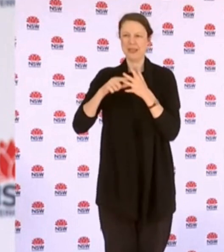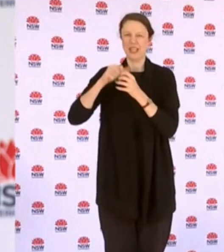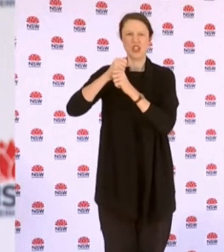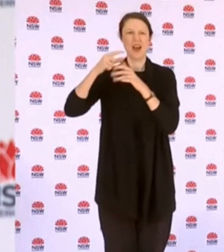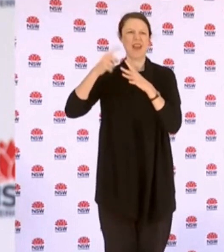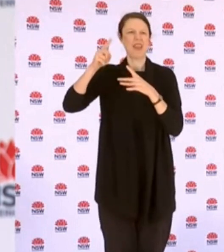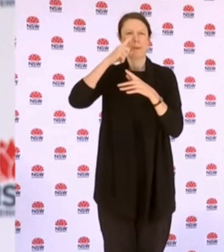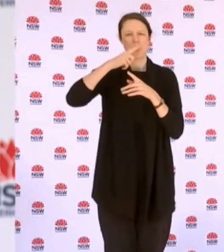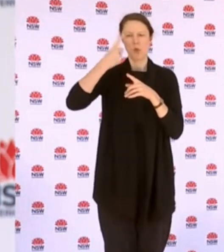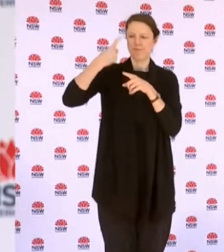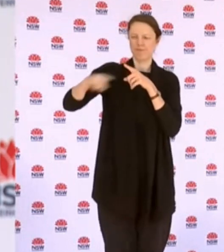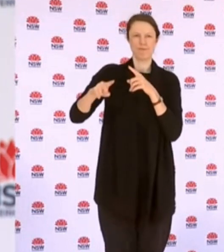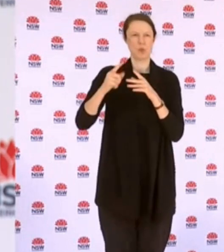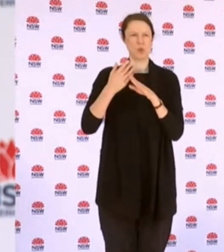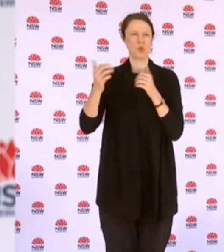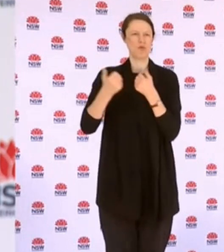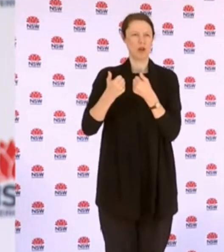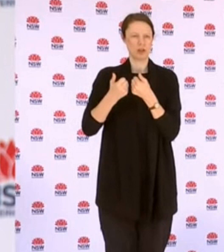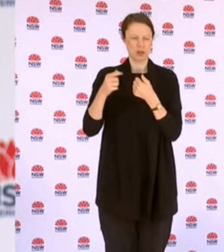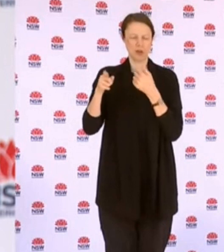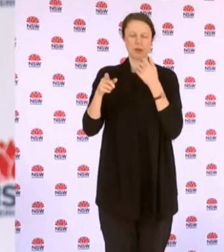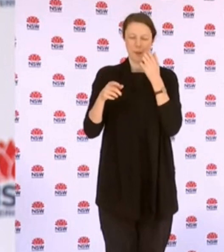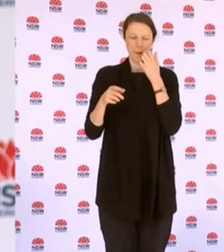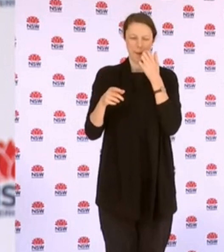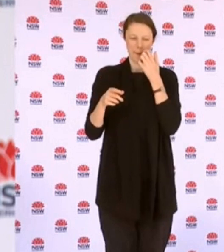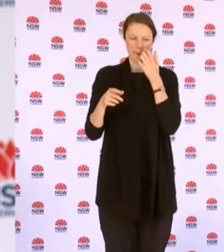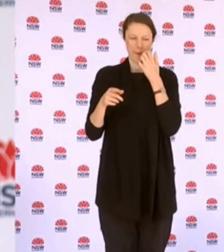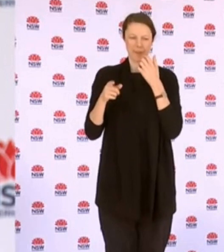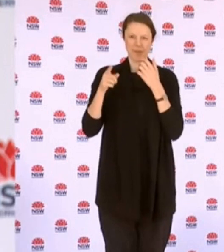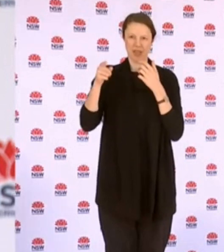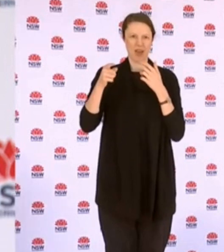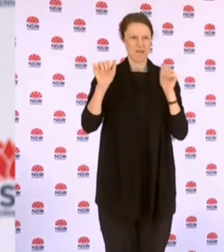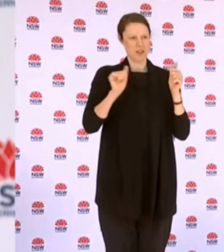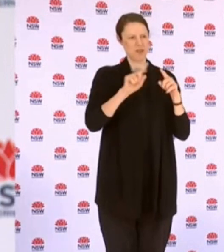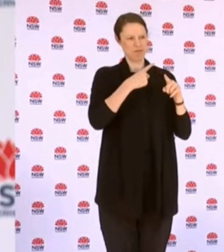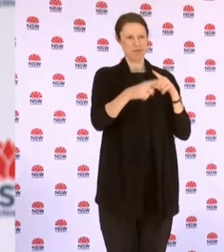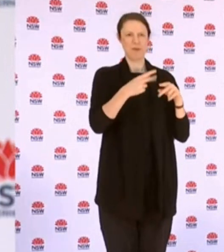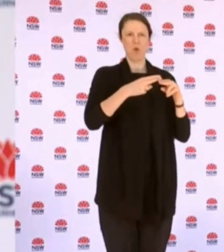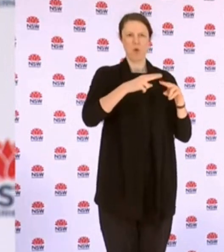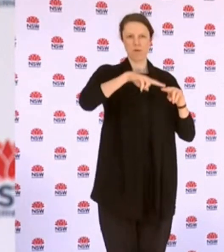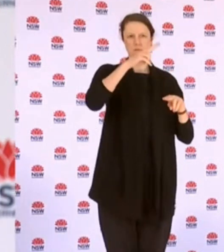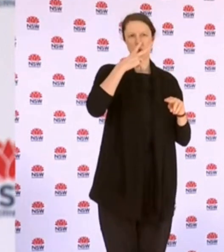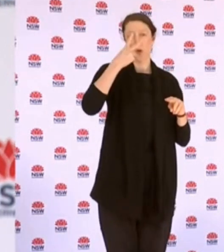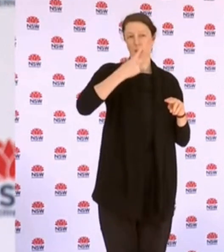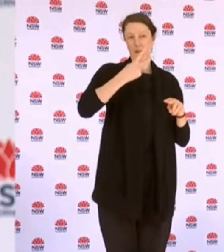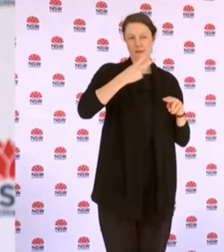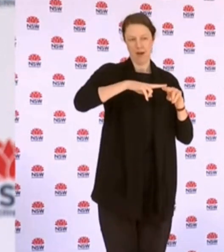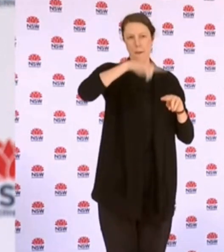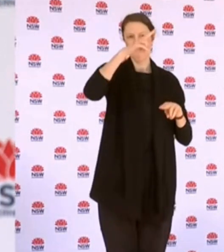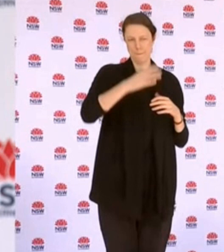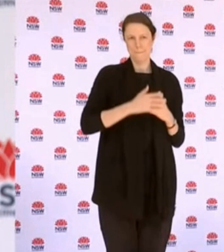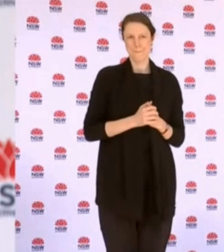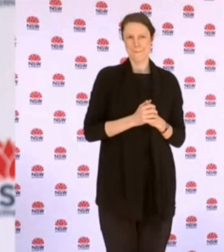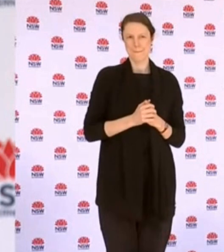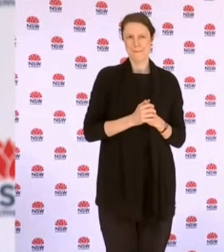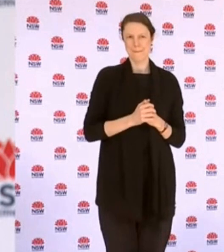that the decisions around both who is appropriate but availability are the big issues. And our state government doesn't